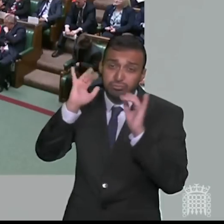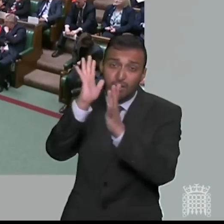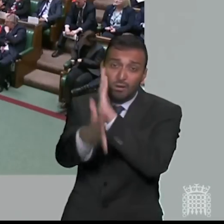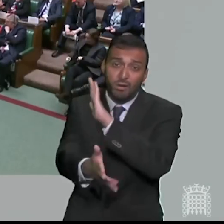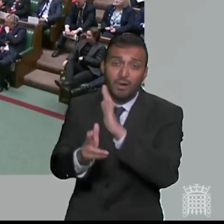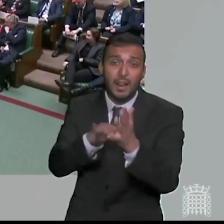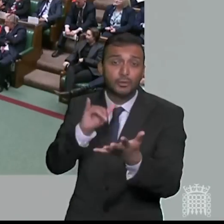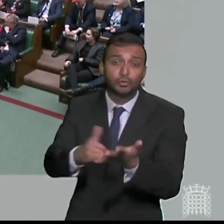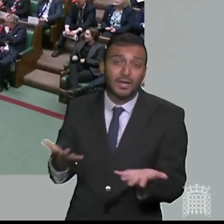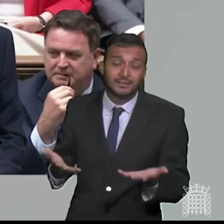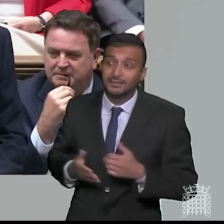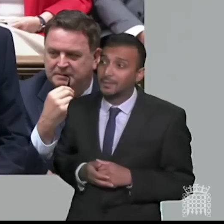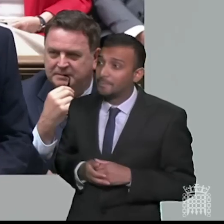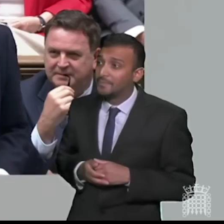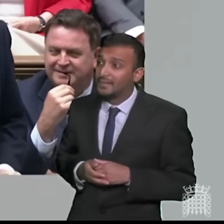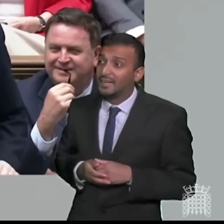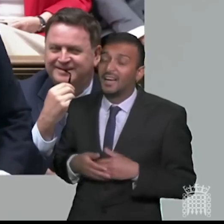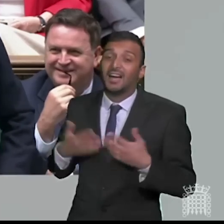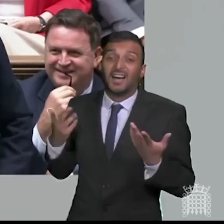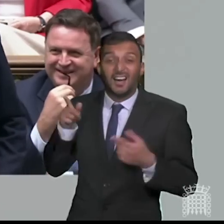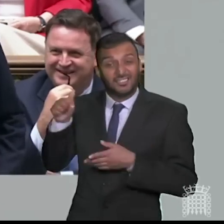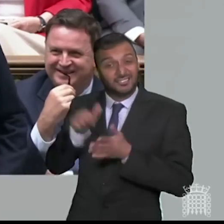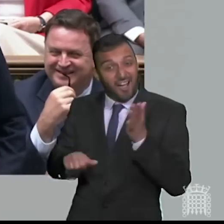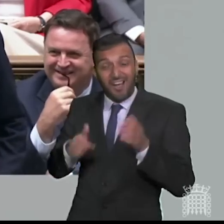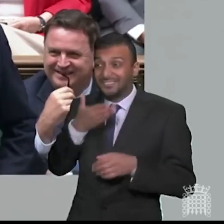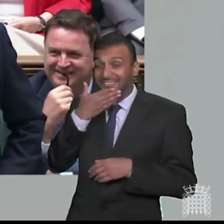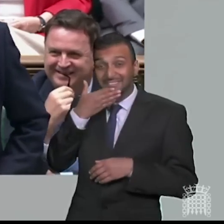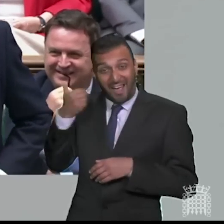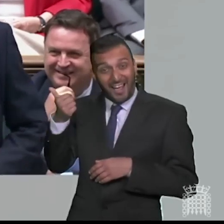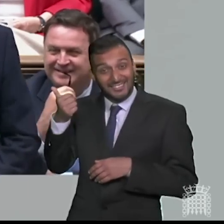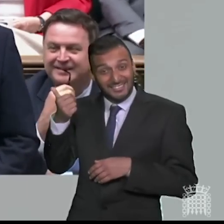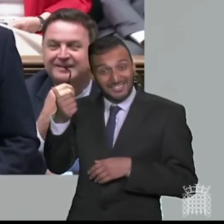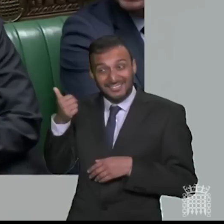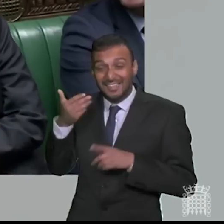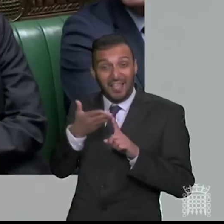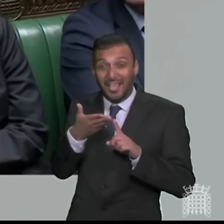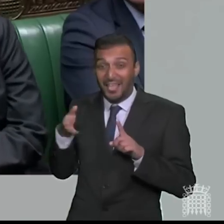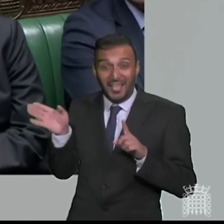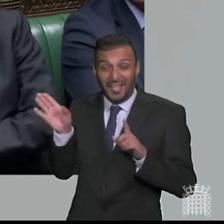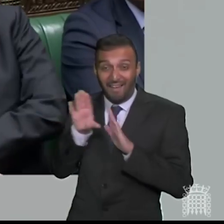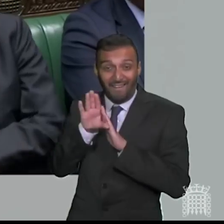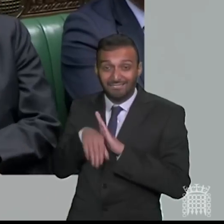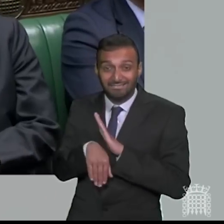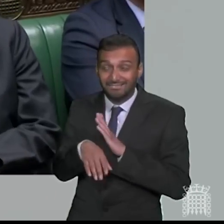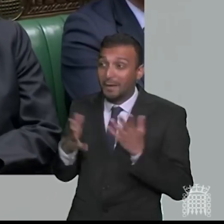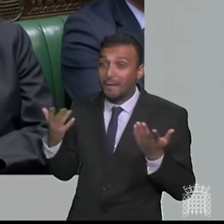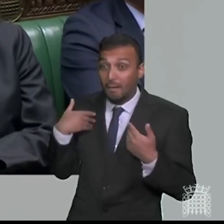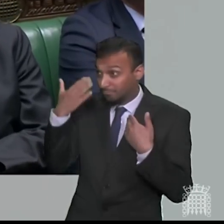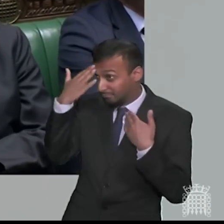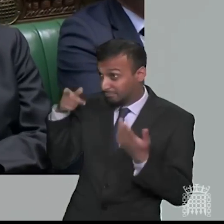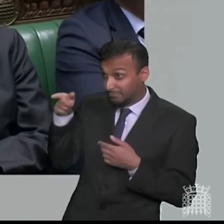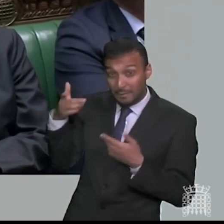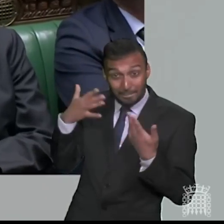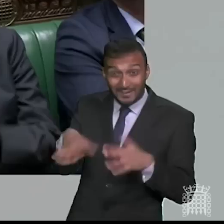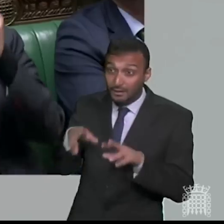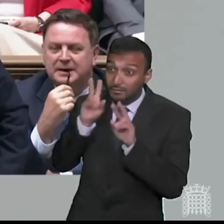Well, it all started off so nicely, Mr. Speaker, but I don't know whether the Honourable Lady has actually been listening to what the government